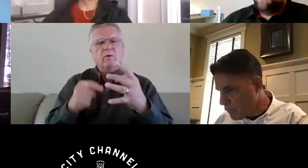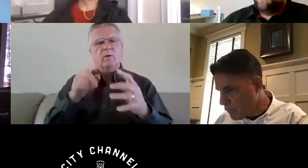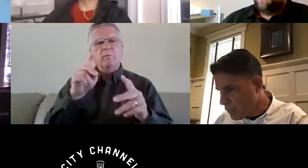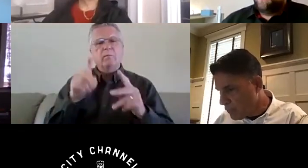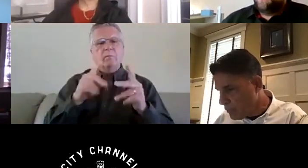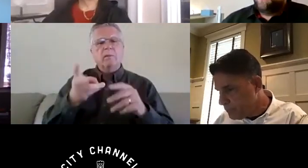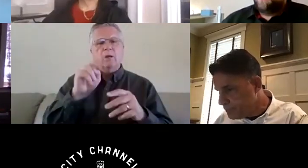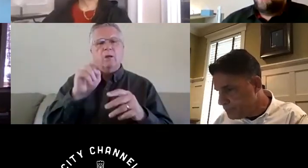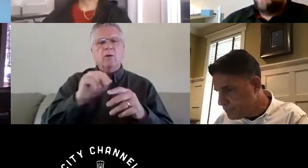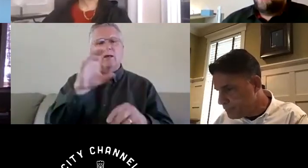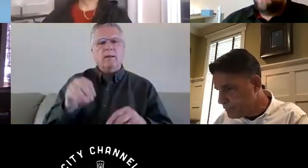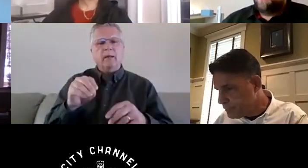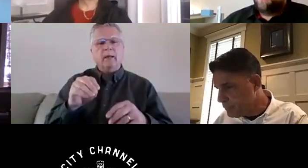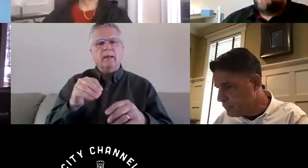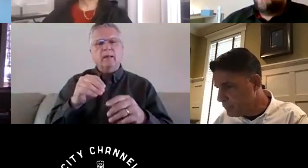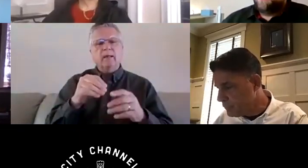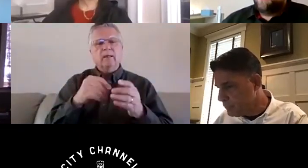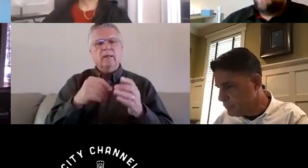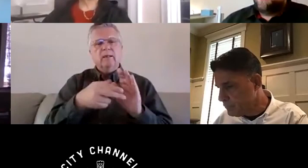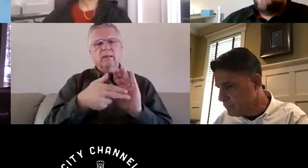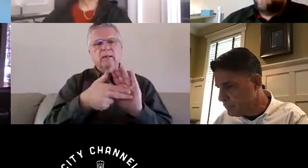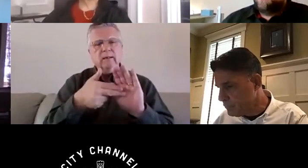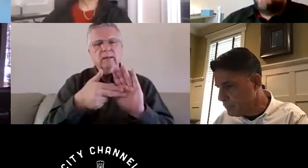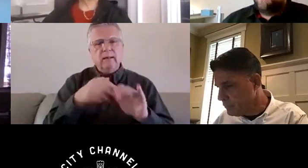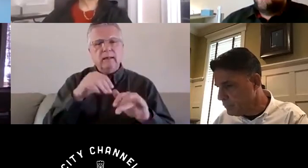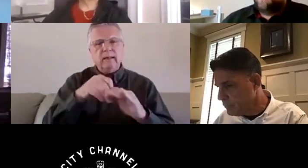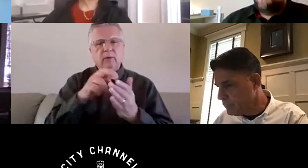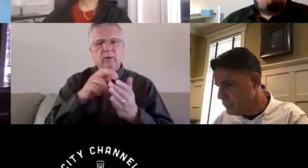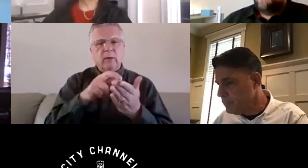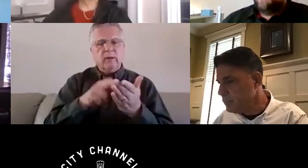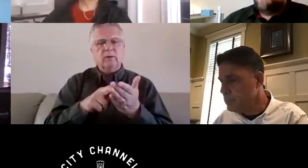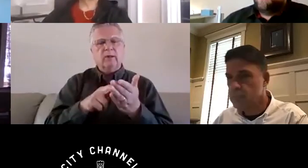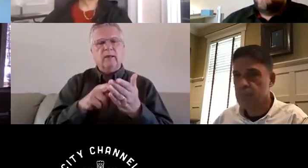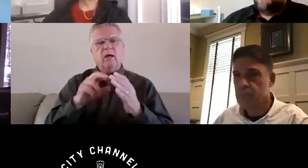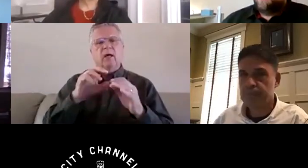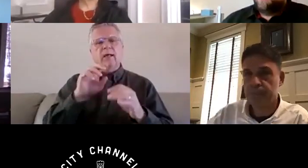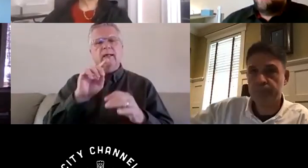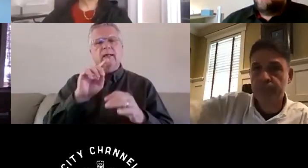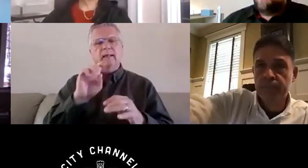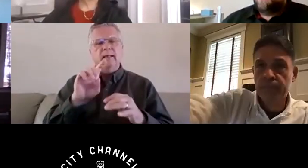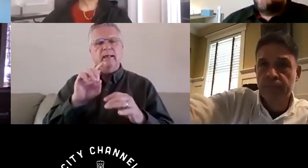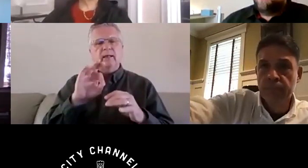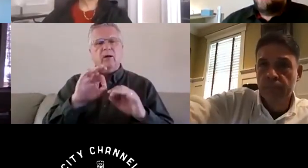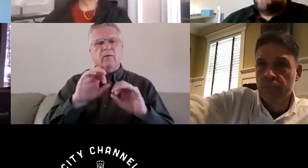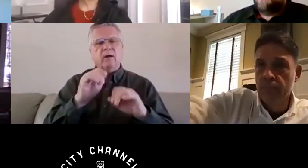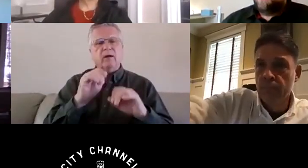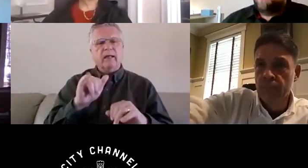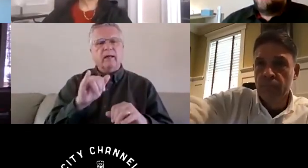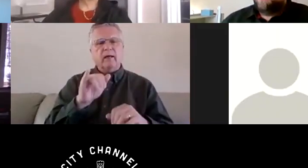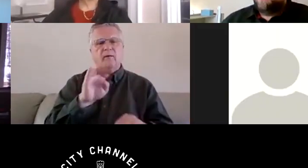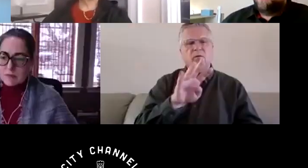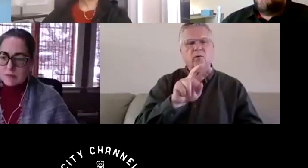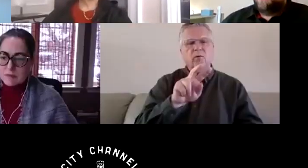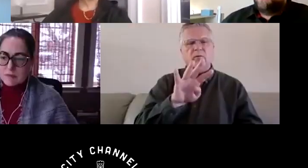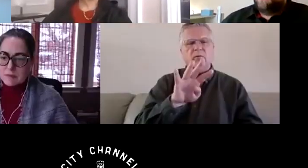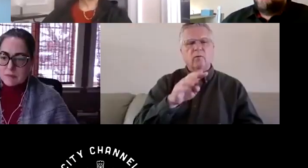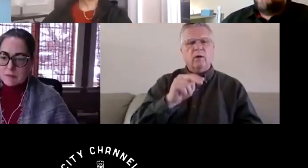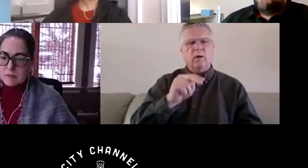city, designated in the Deed Registry Office of Allegheny County, located at 424 North Matilda